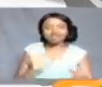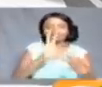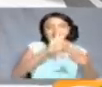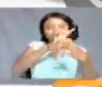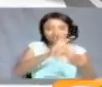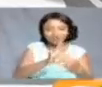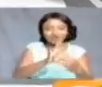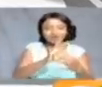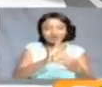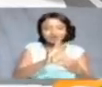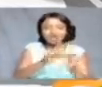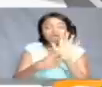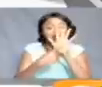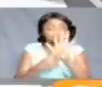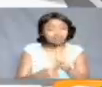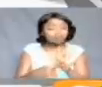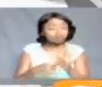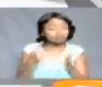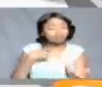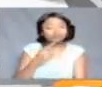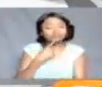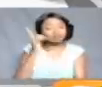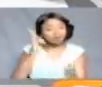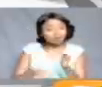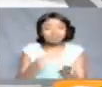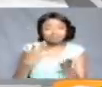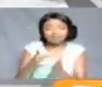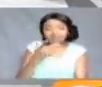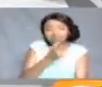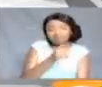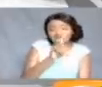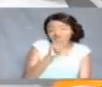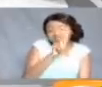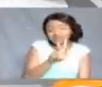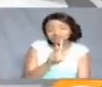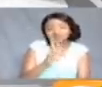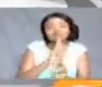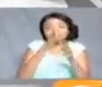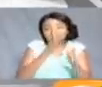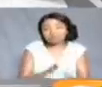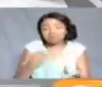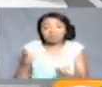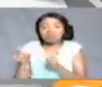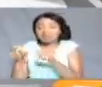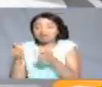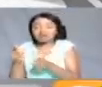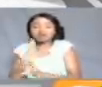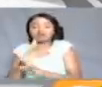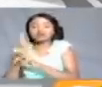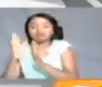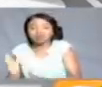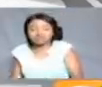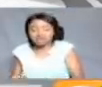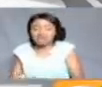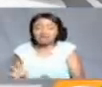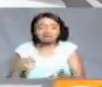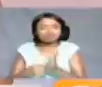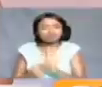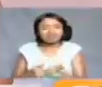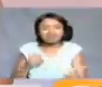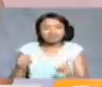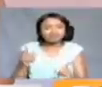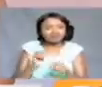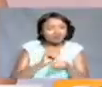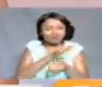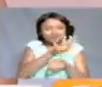doing. AKA, you built your influence because you're a television presenter. You built your influence because you're a radio presenter. Mm-hmm. I'm asking for two examples of